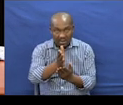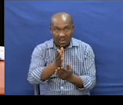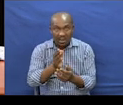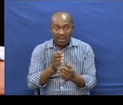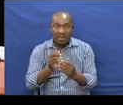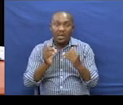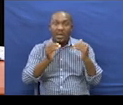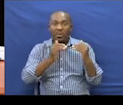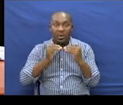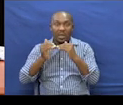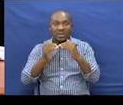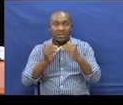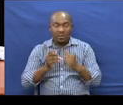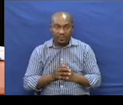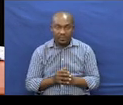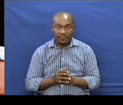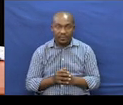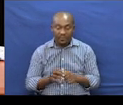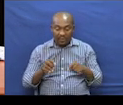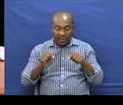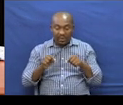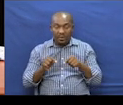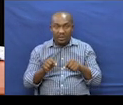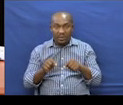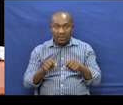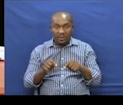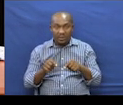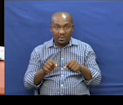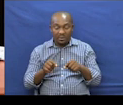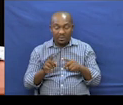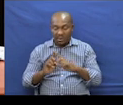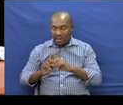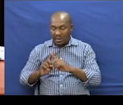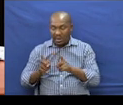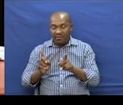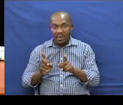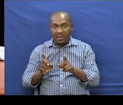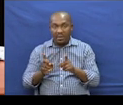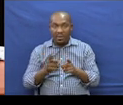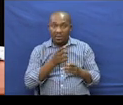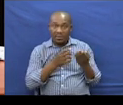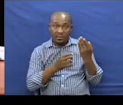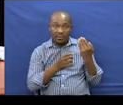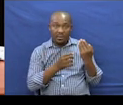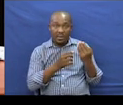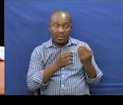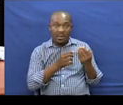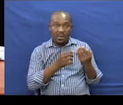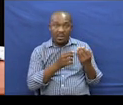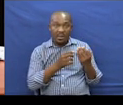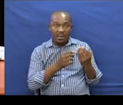This type of democracy is, unlike direct democracy, is applicable in areas with